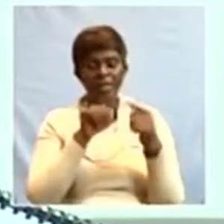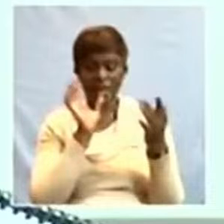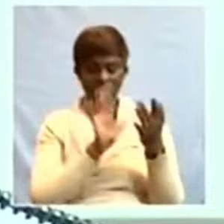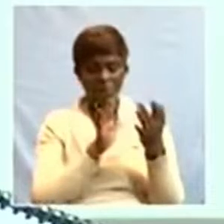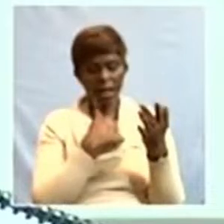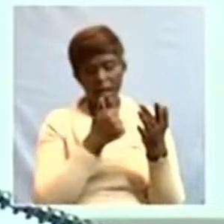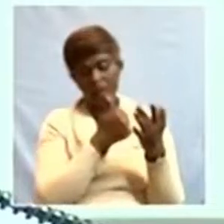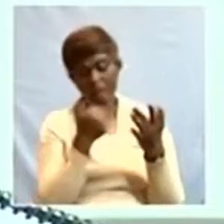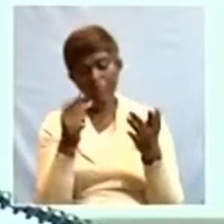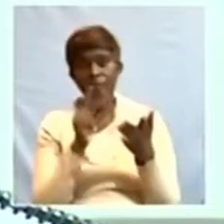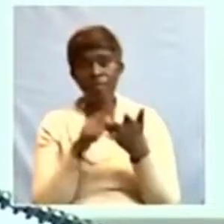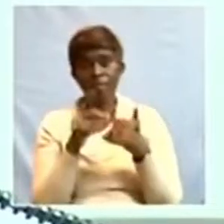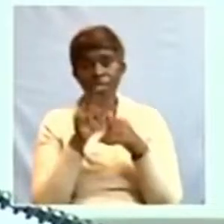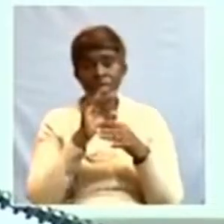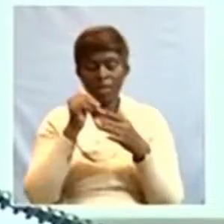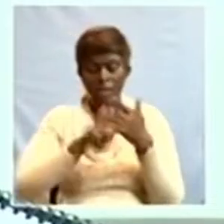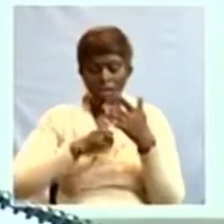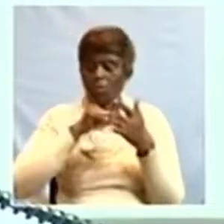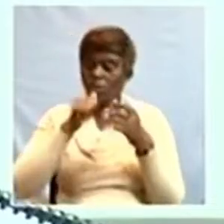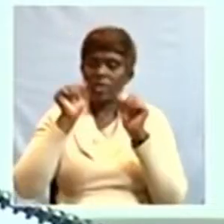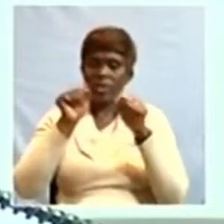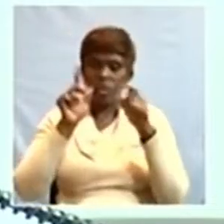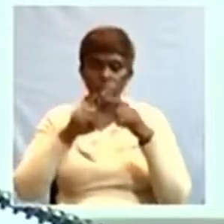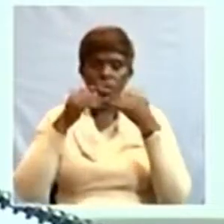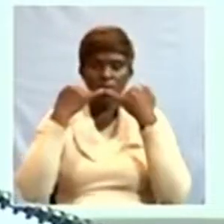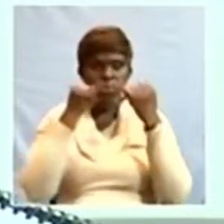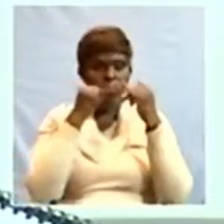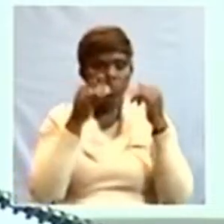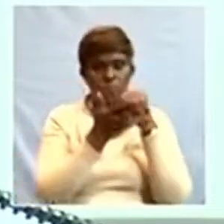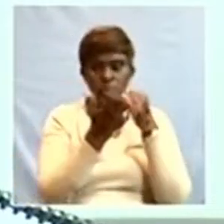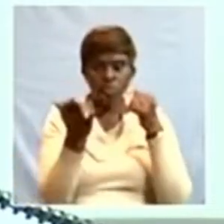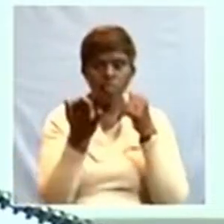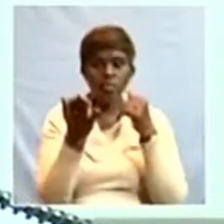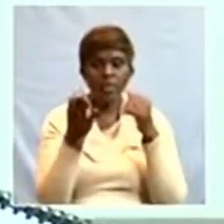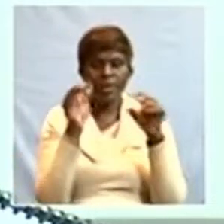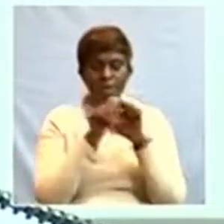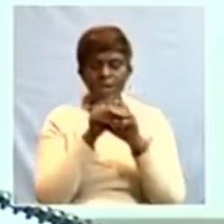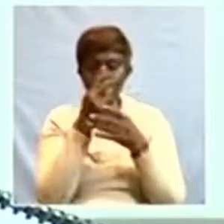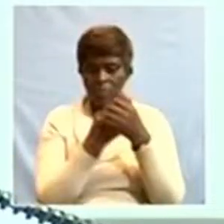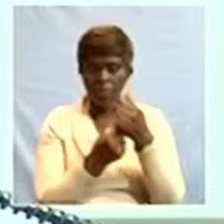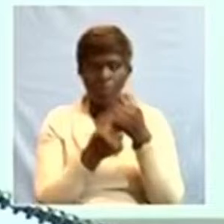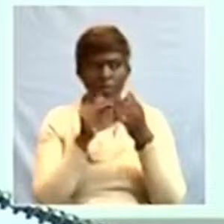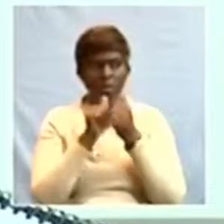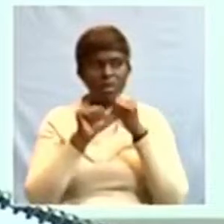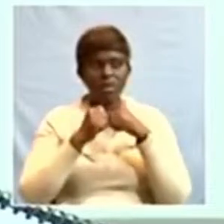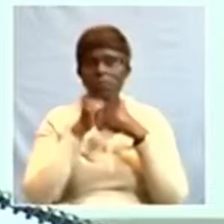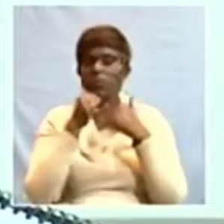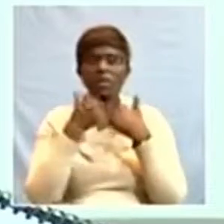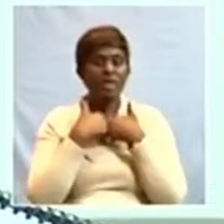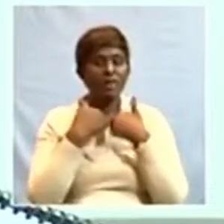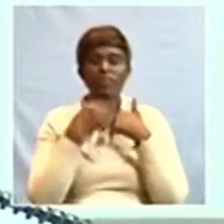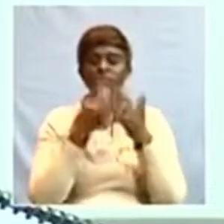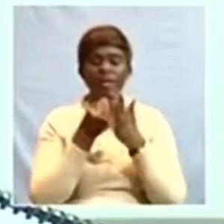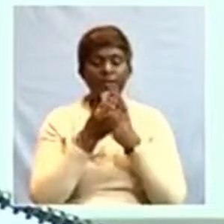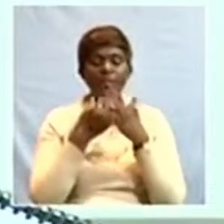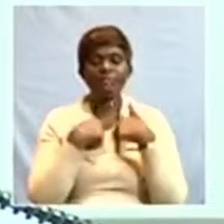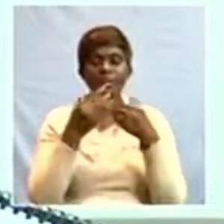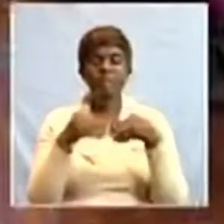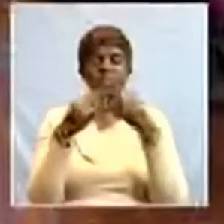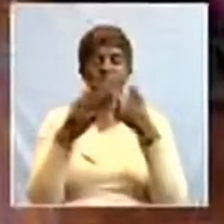other programs, or we have not been able to update the onboard them because we don't have the funds. I